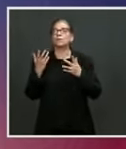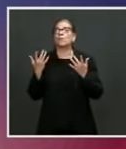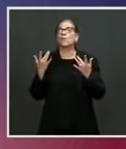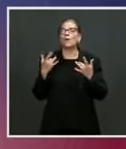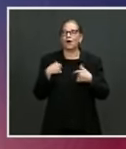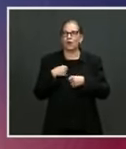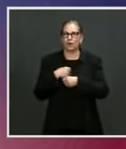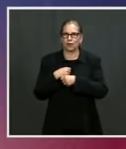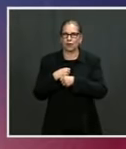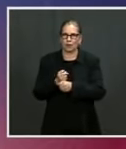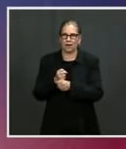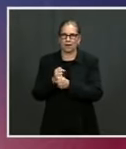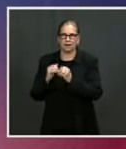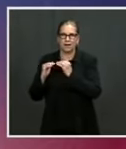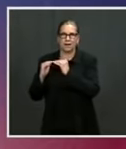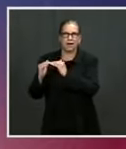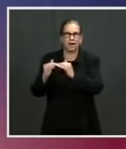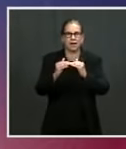our lives.